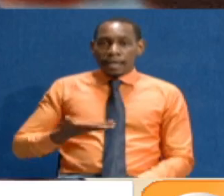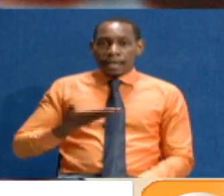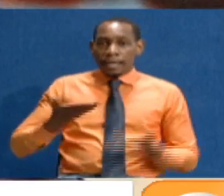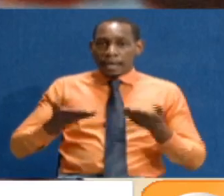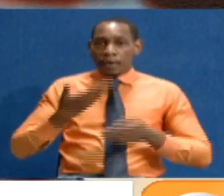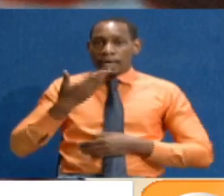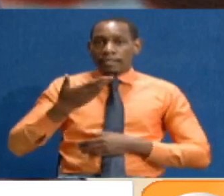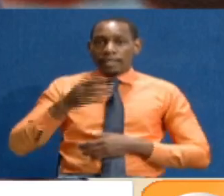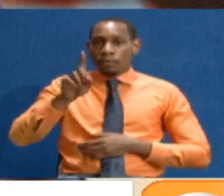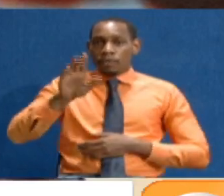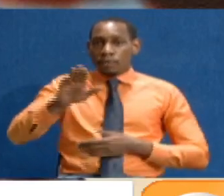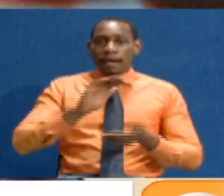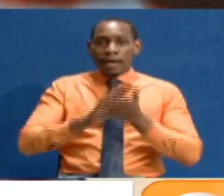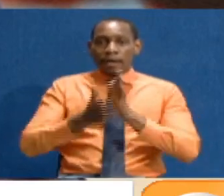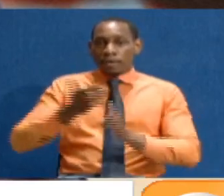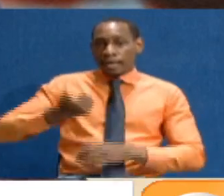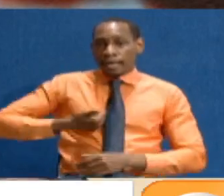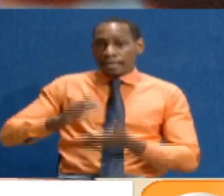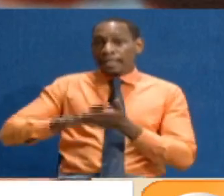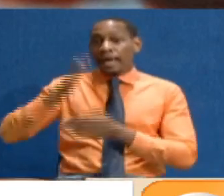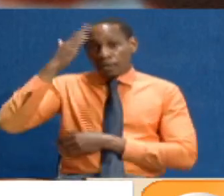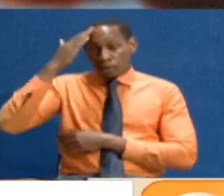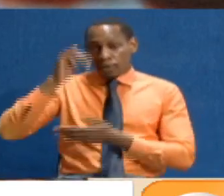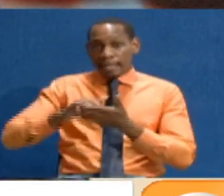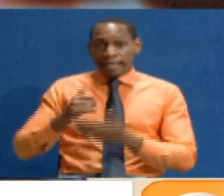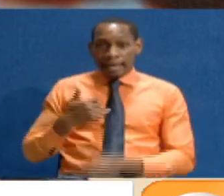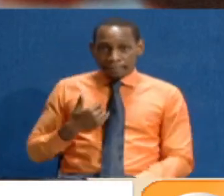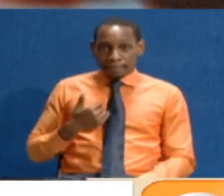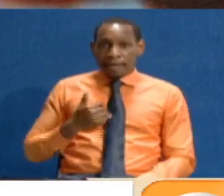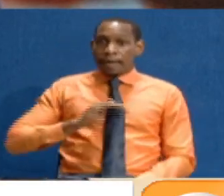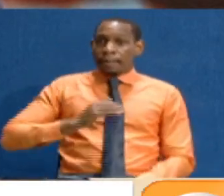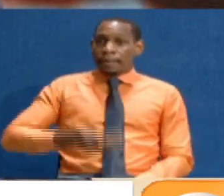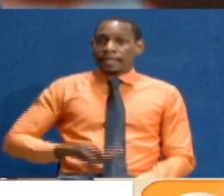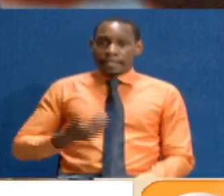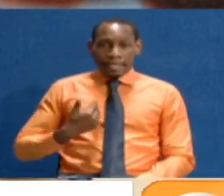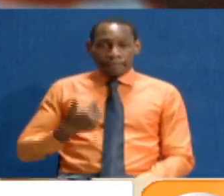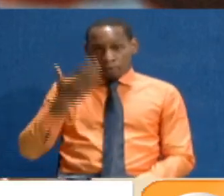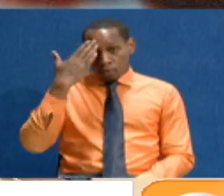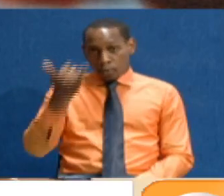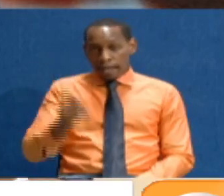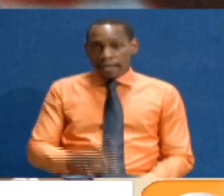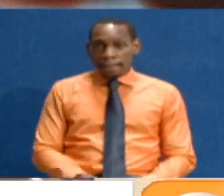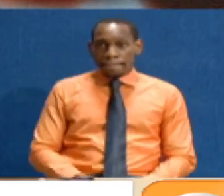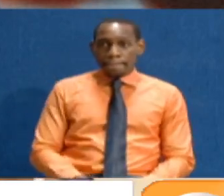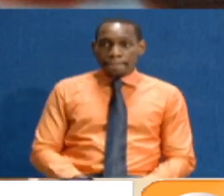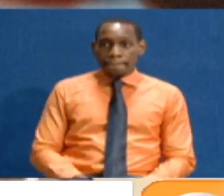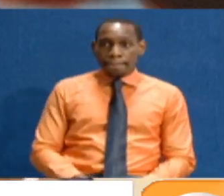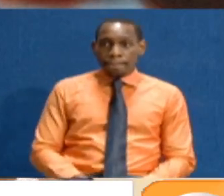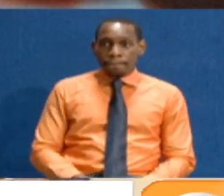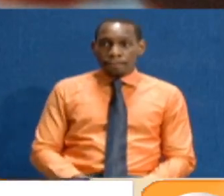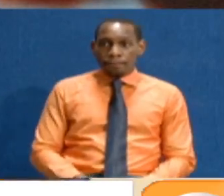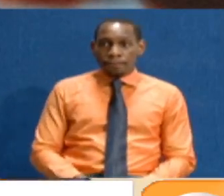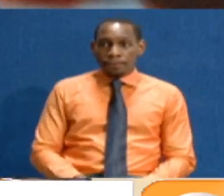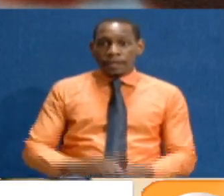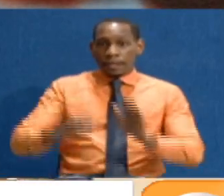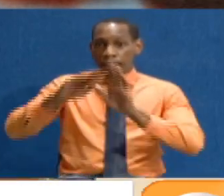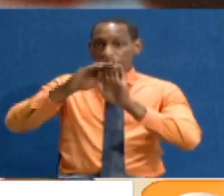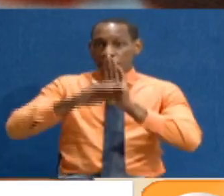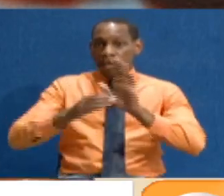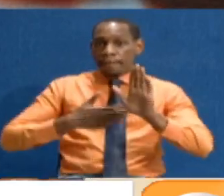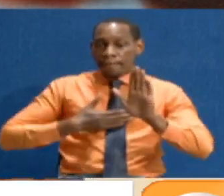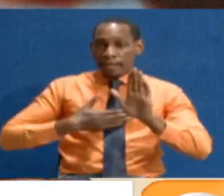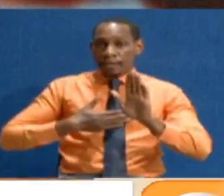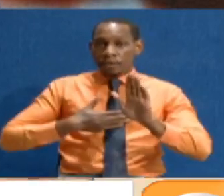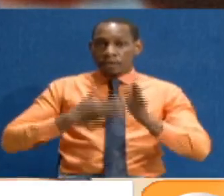now, none of the girls that I know of, that we handle, got pregnant. Because our program